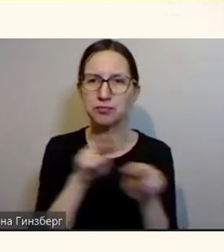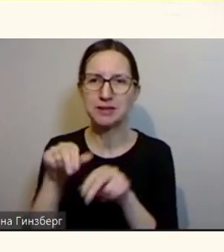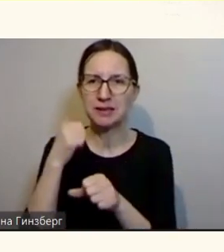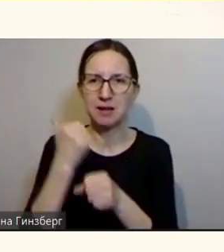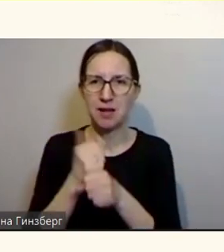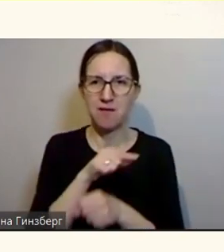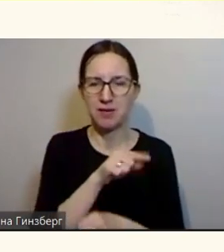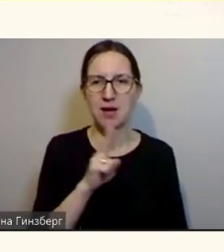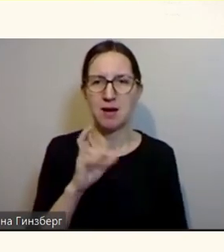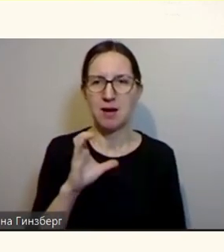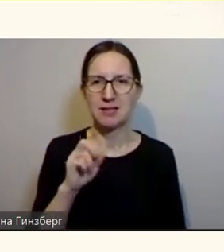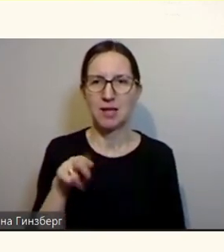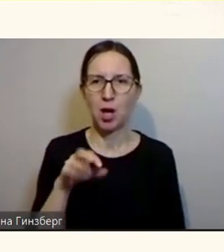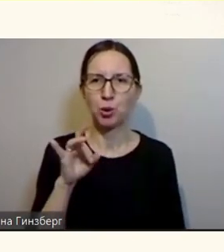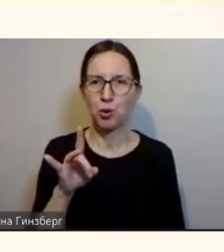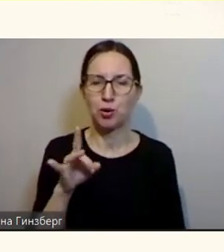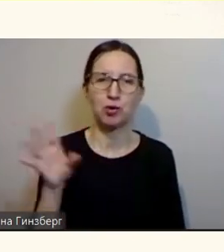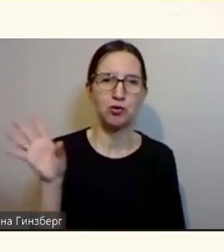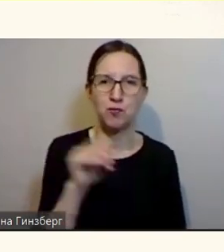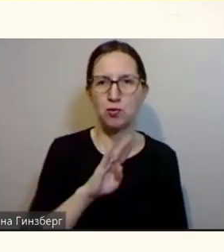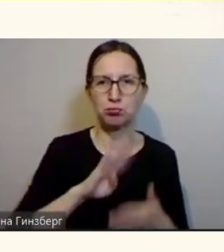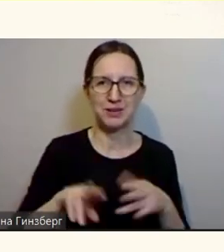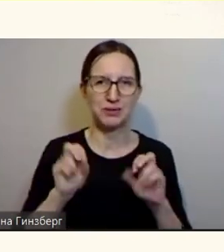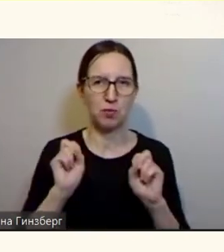holding Sarah before she